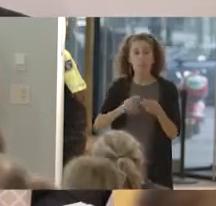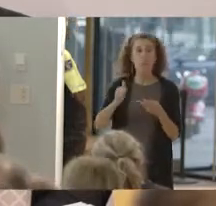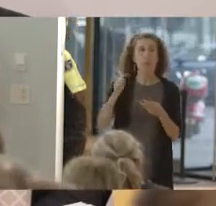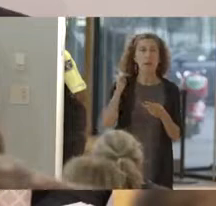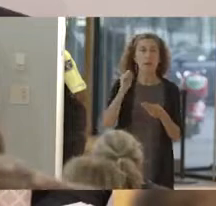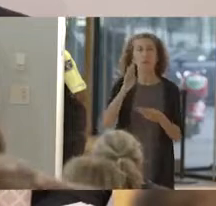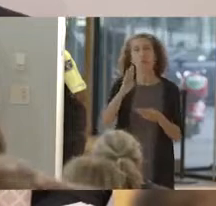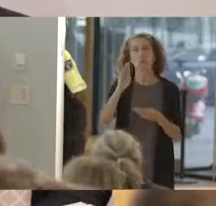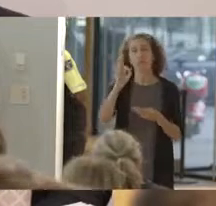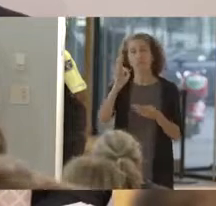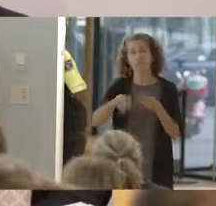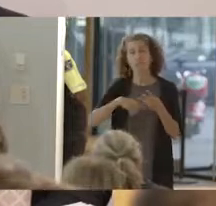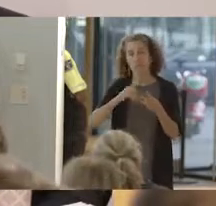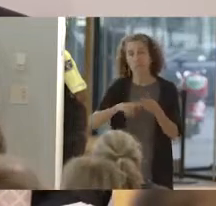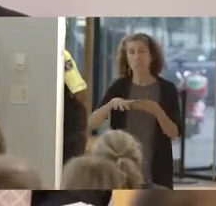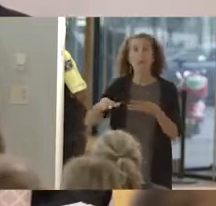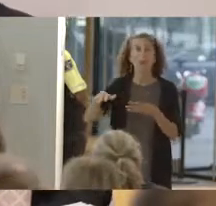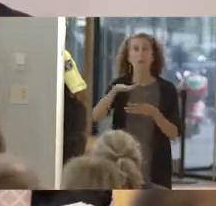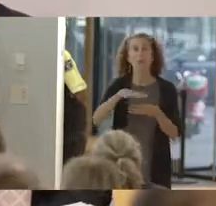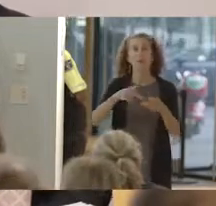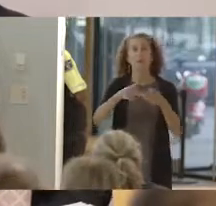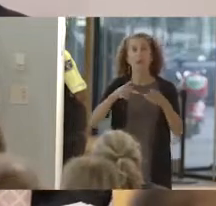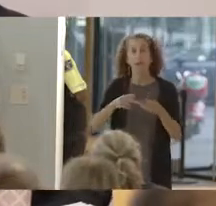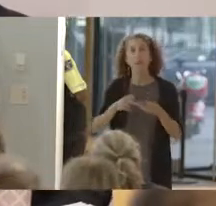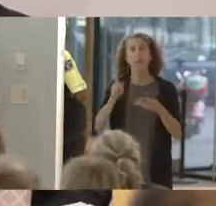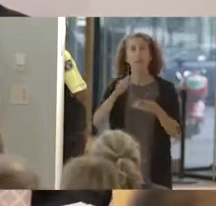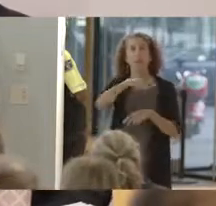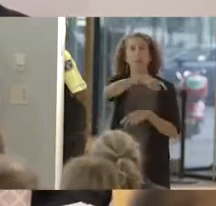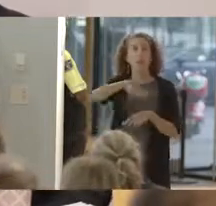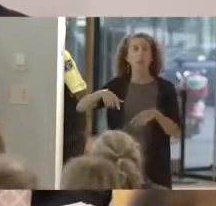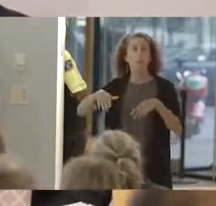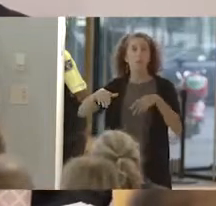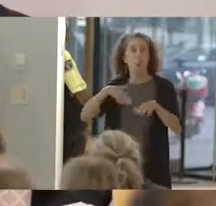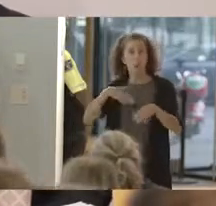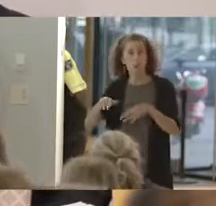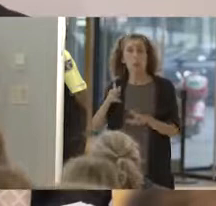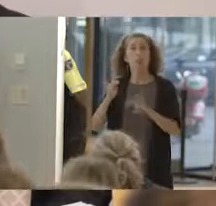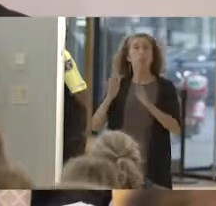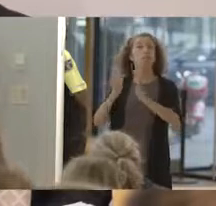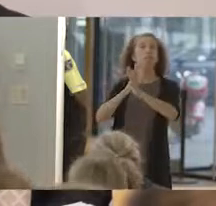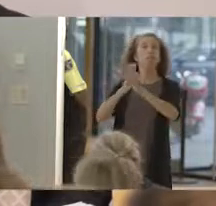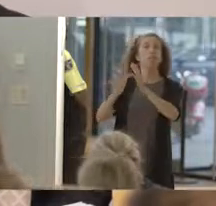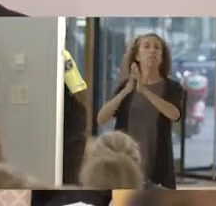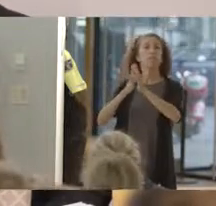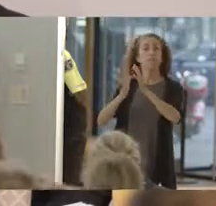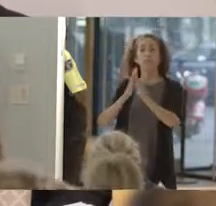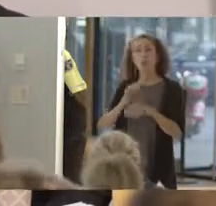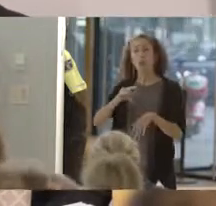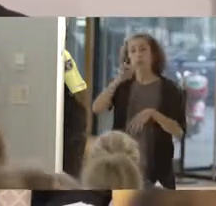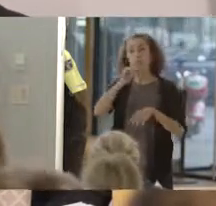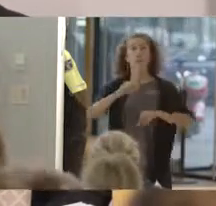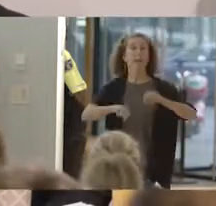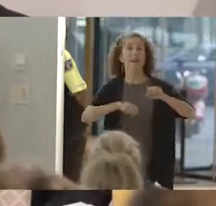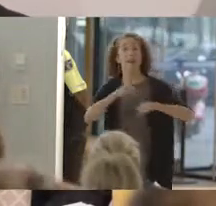public space, the engagement space, the public run, the walk, the space that people in the community use to kids or ride a